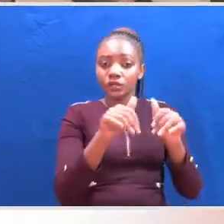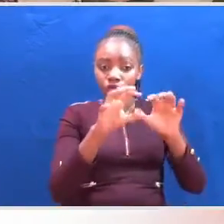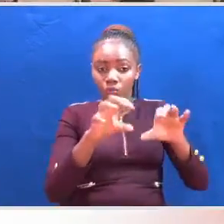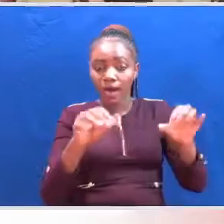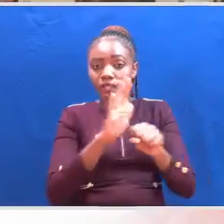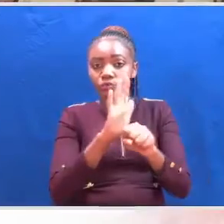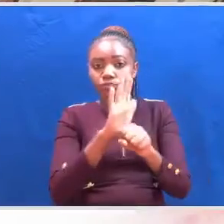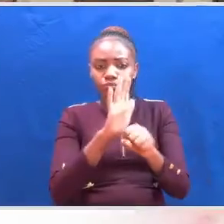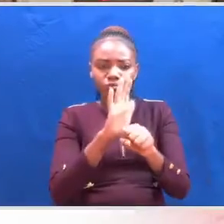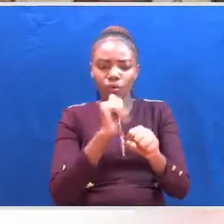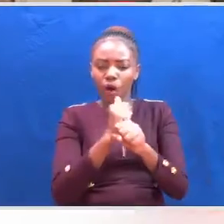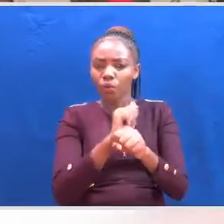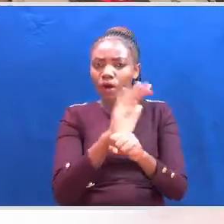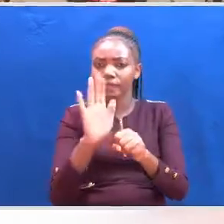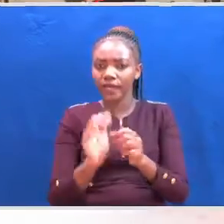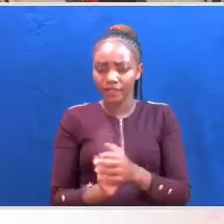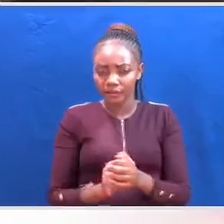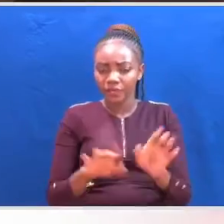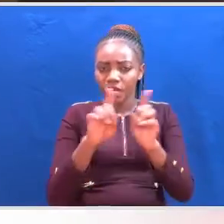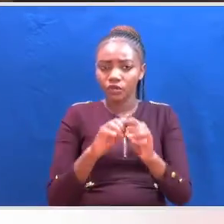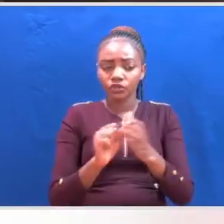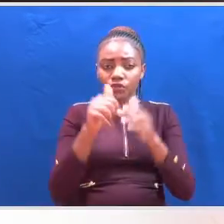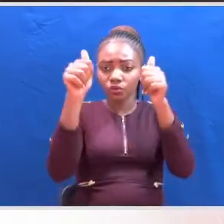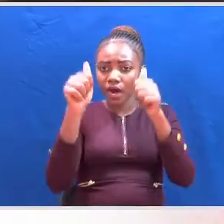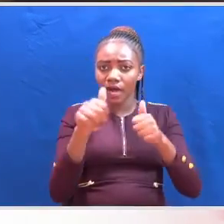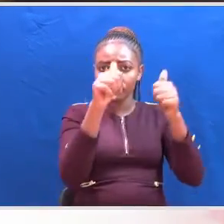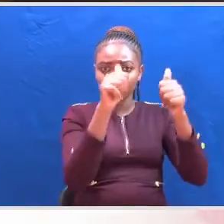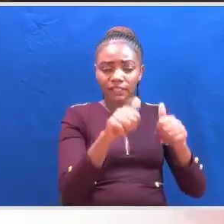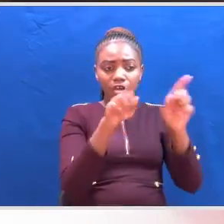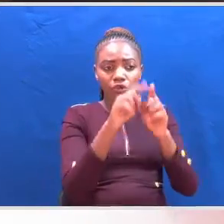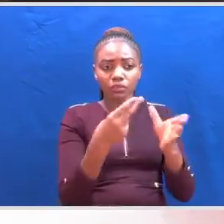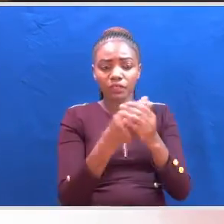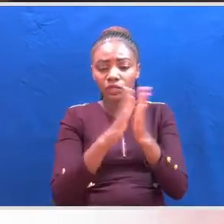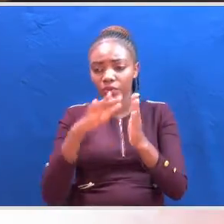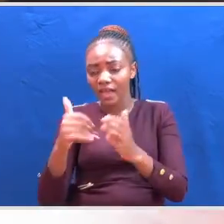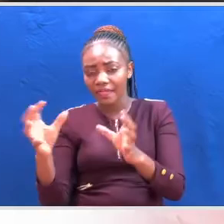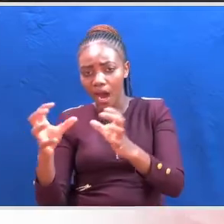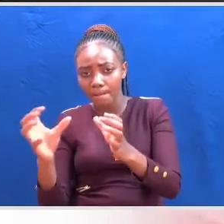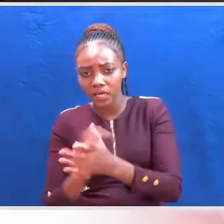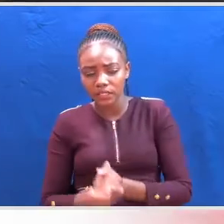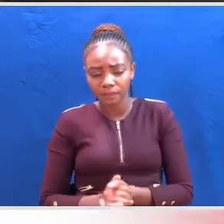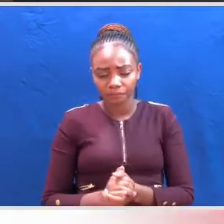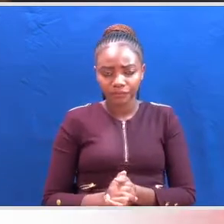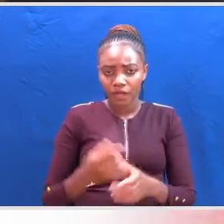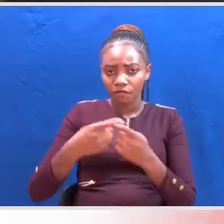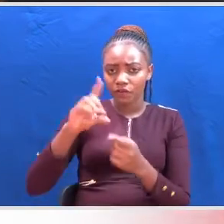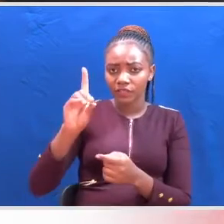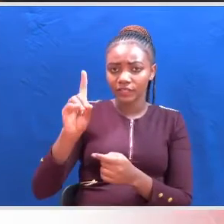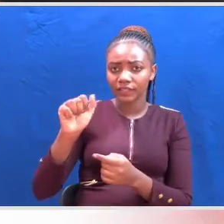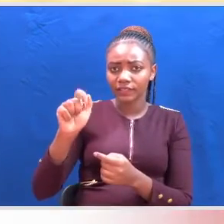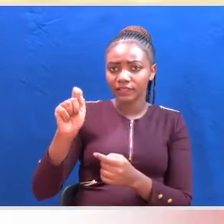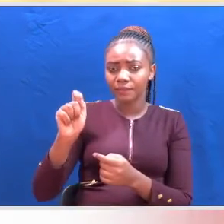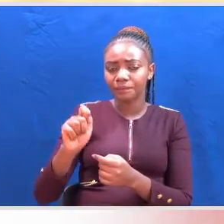marketing sales online through advertisements and paid partnership with other brands. For DST, for